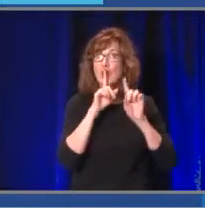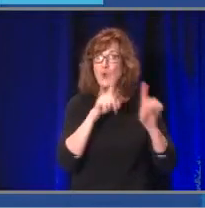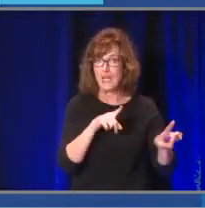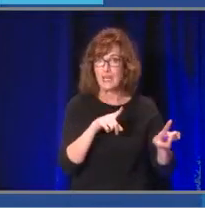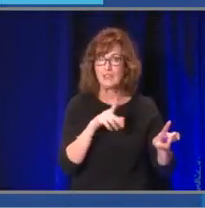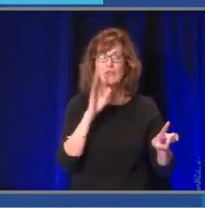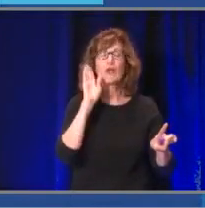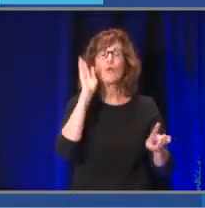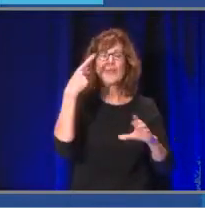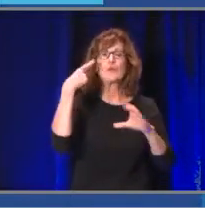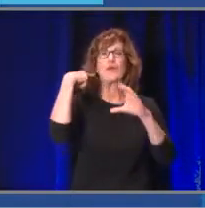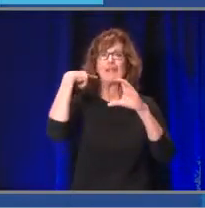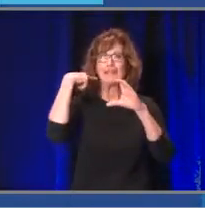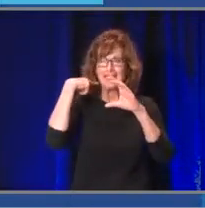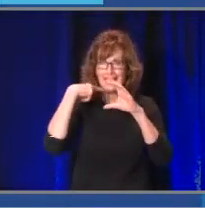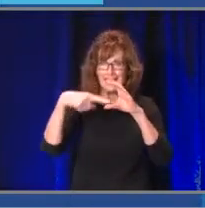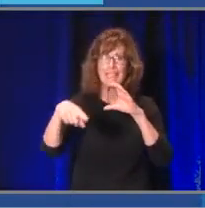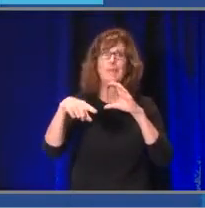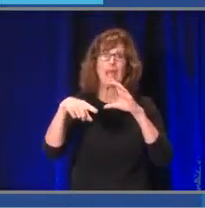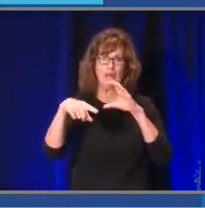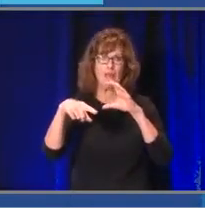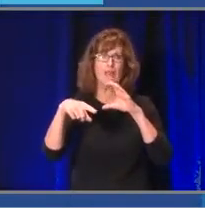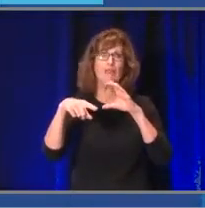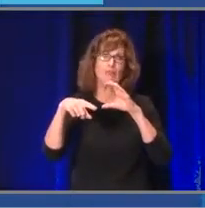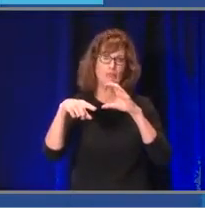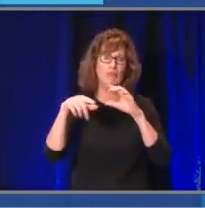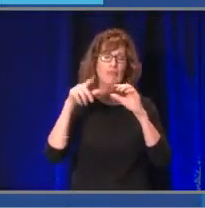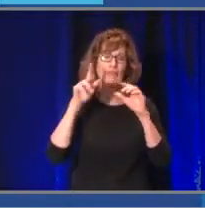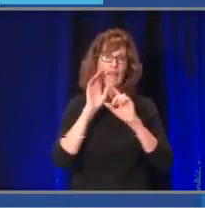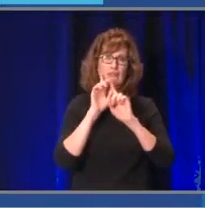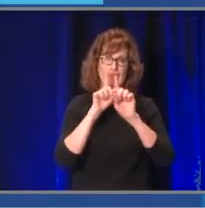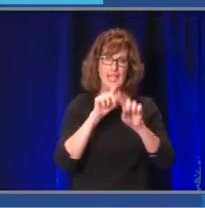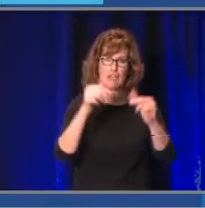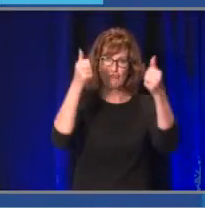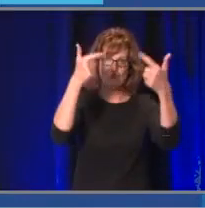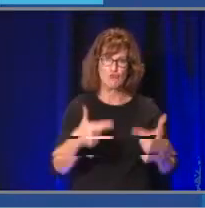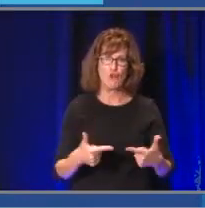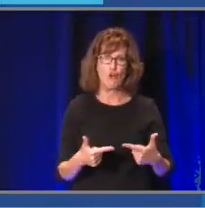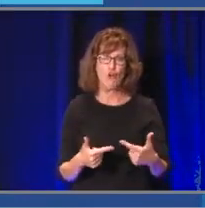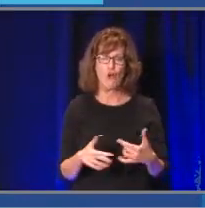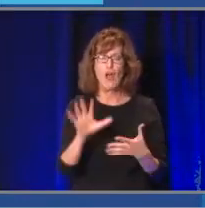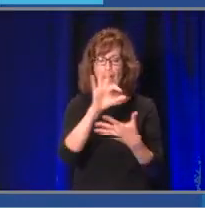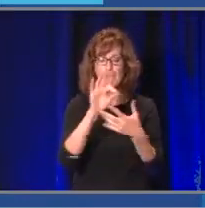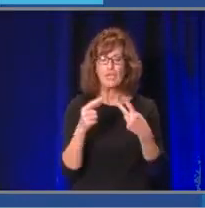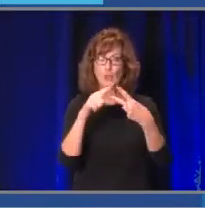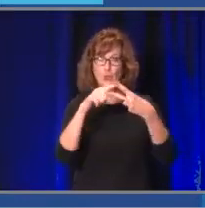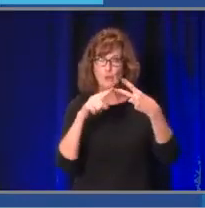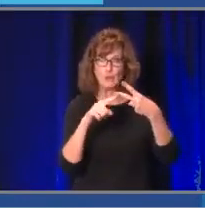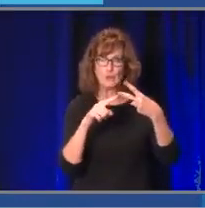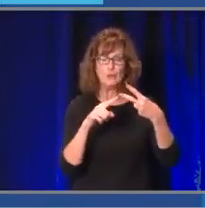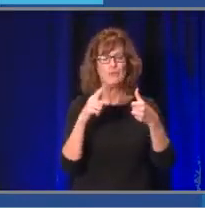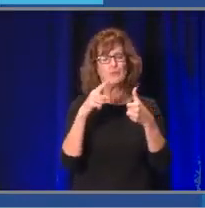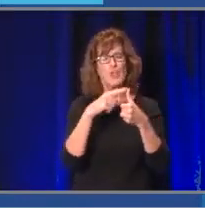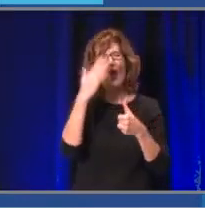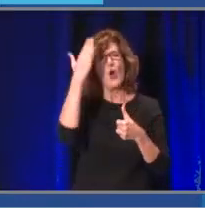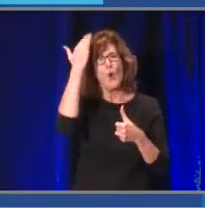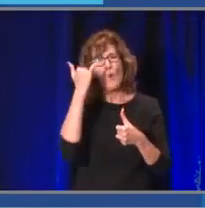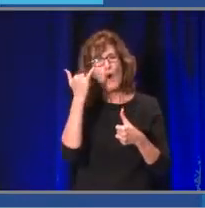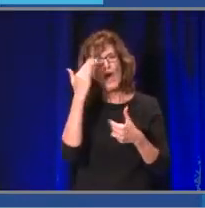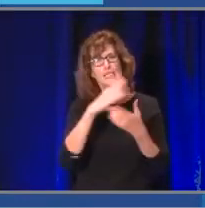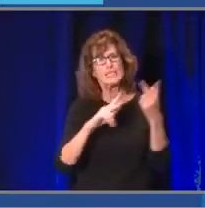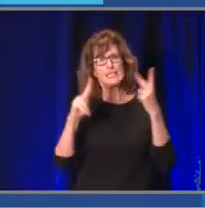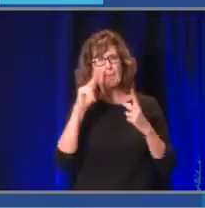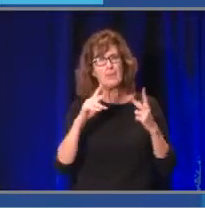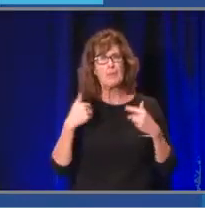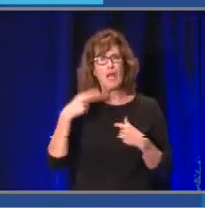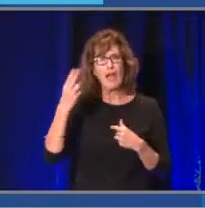you on paper. So I'm going to pick 2. The first one is, why do some people have a high PSA